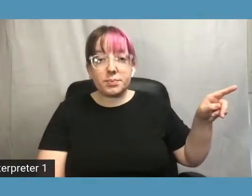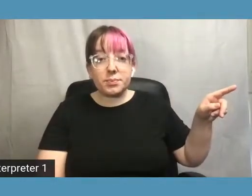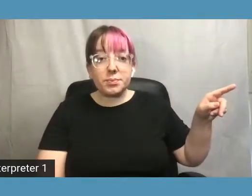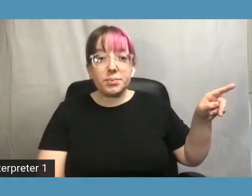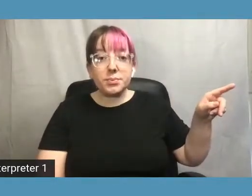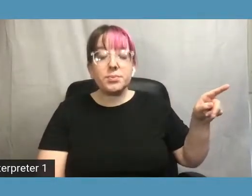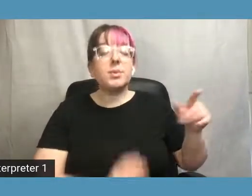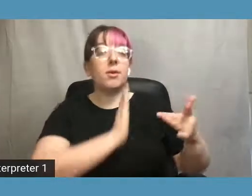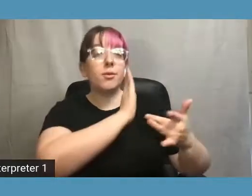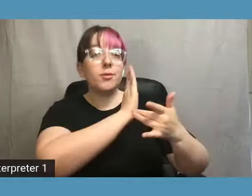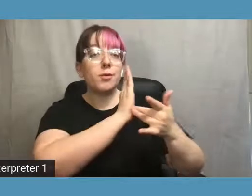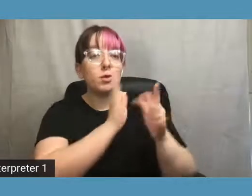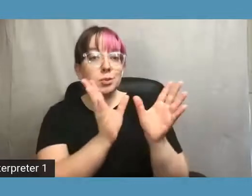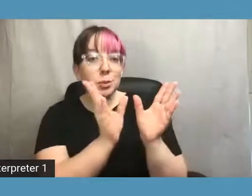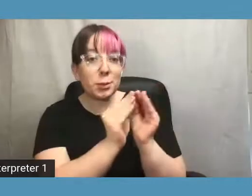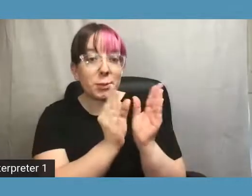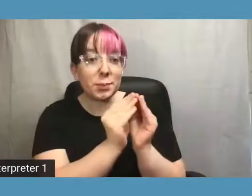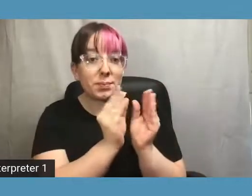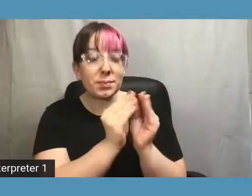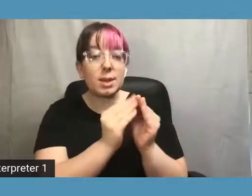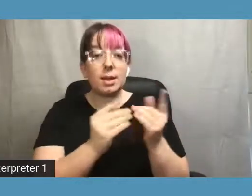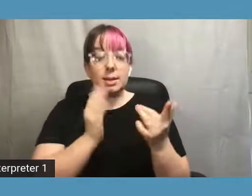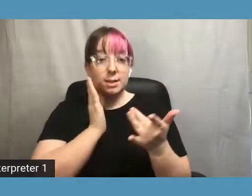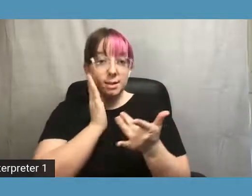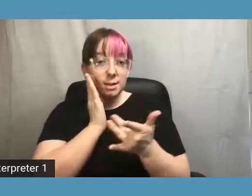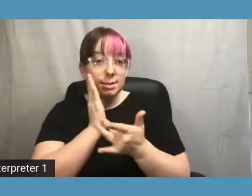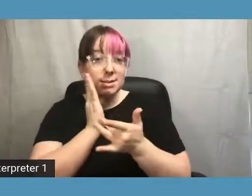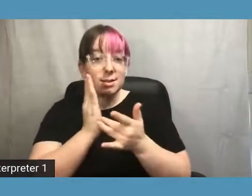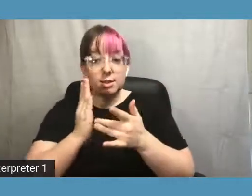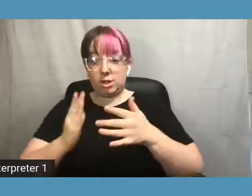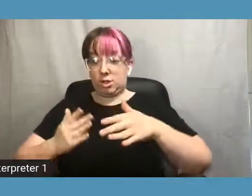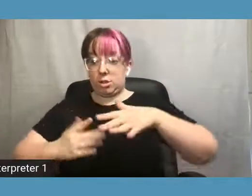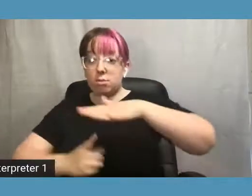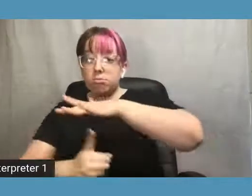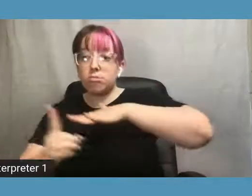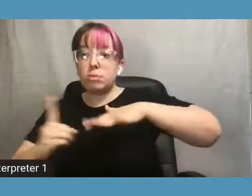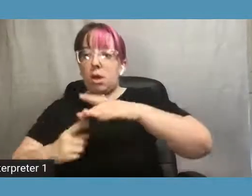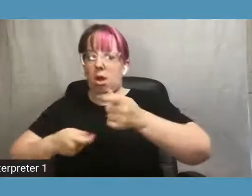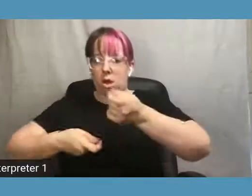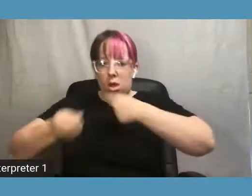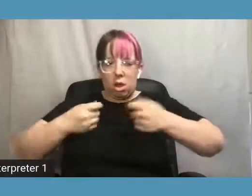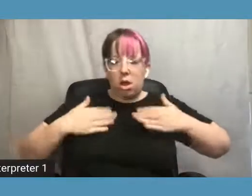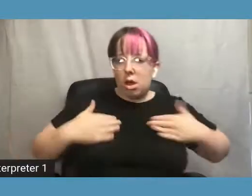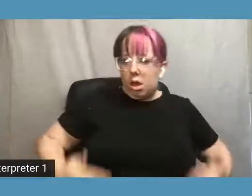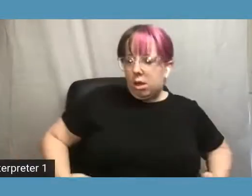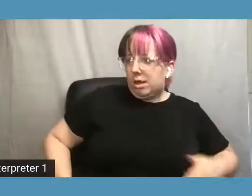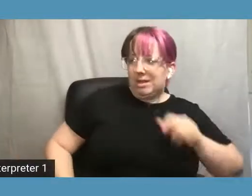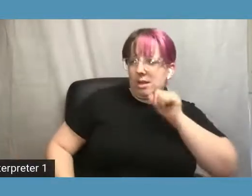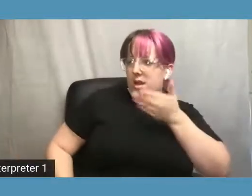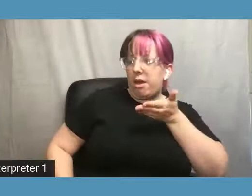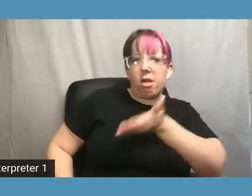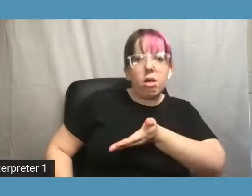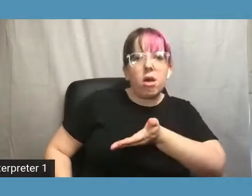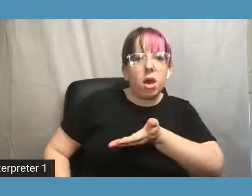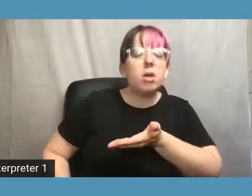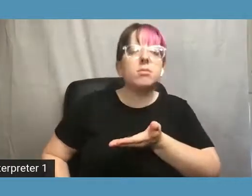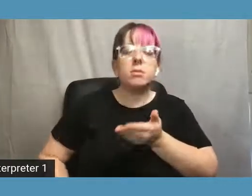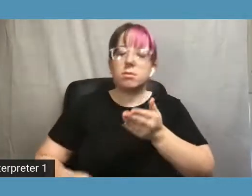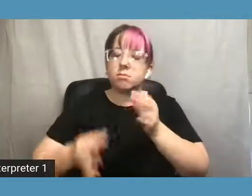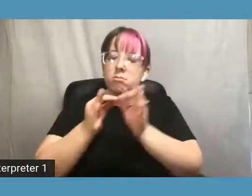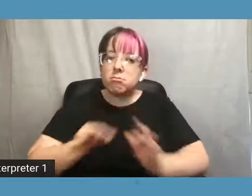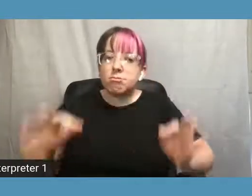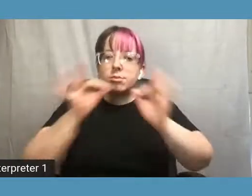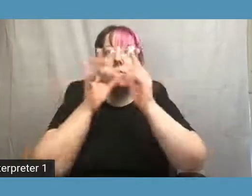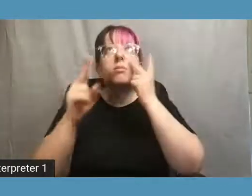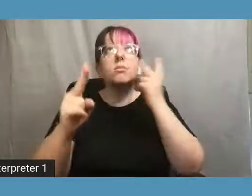Virtual meetings, when digital spaces may substitute for our physical sense of place, it is important to reflect on the land